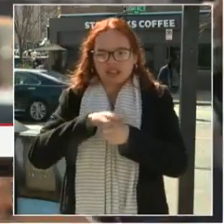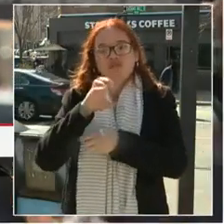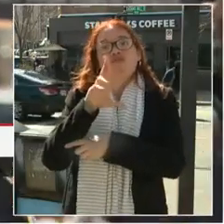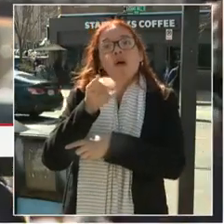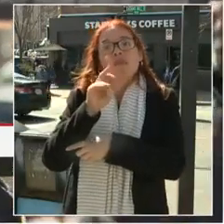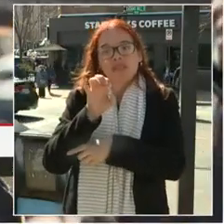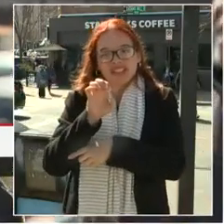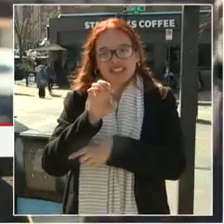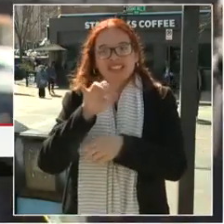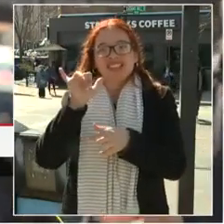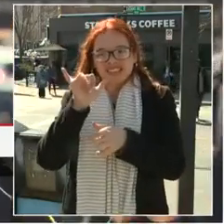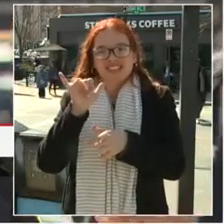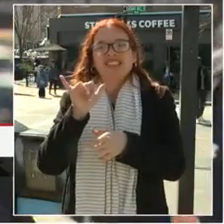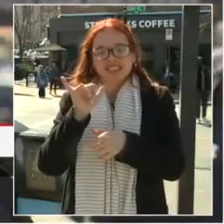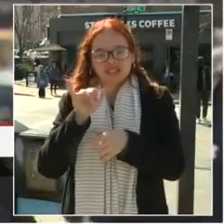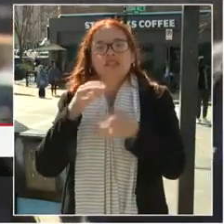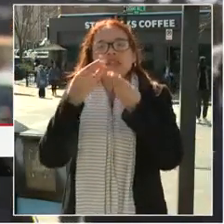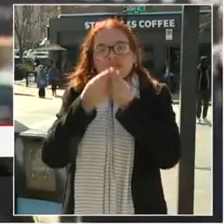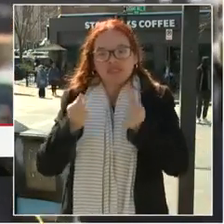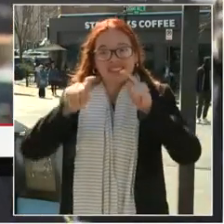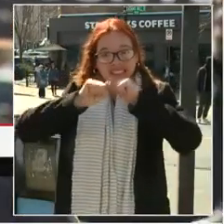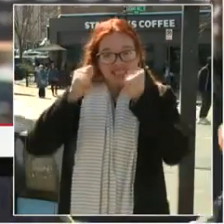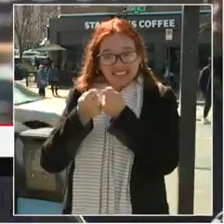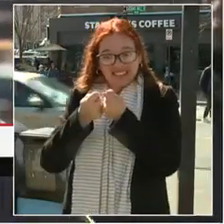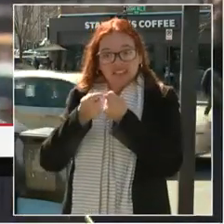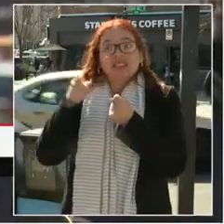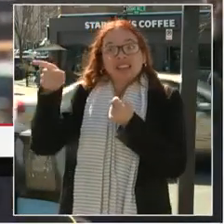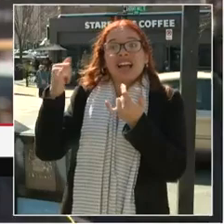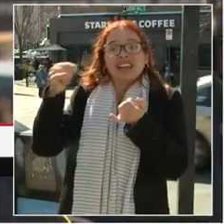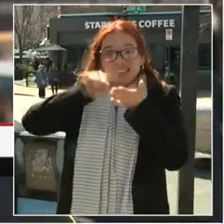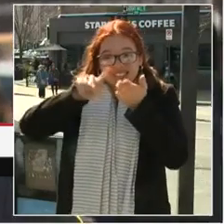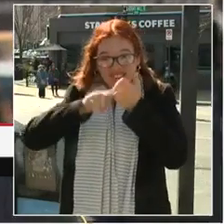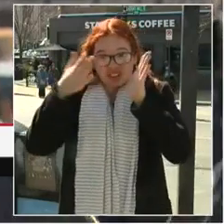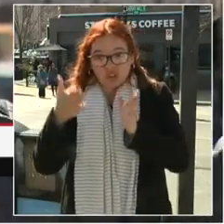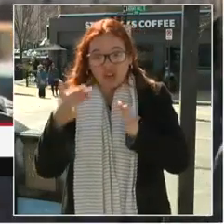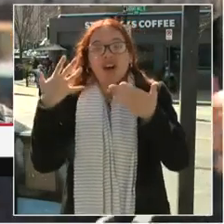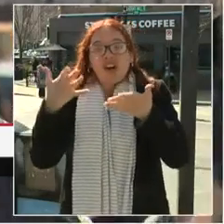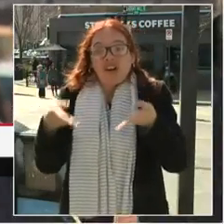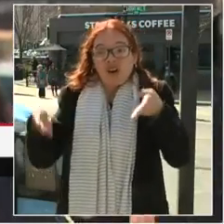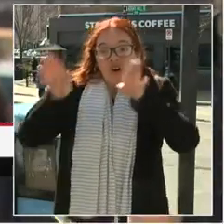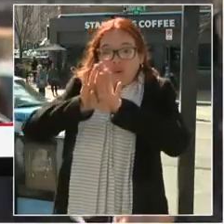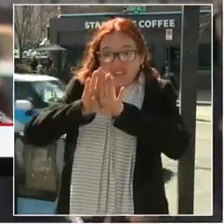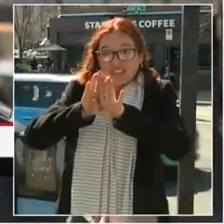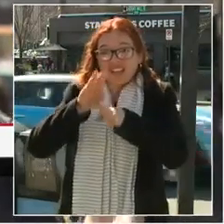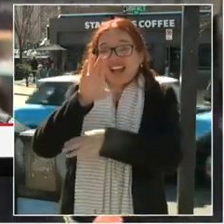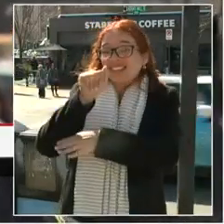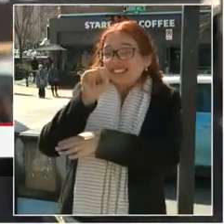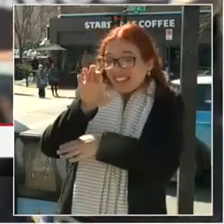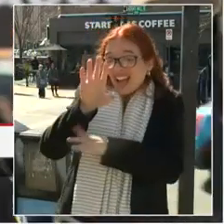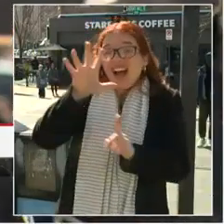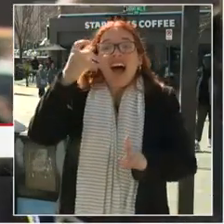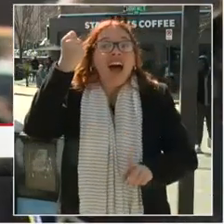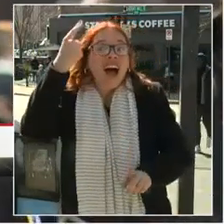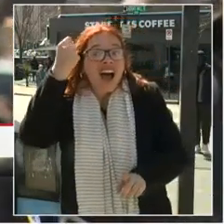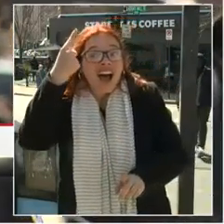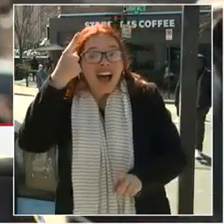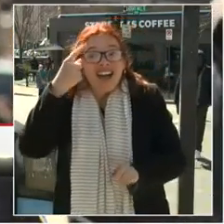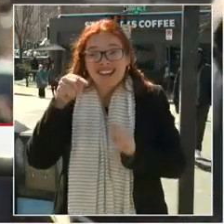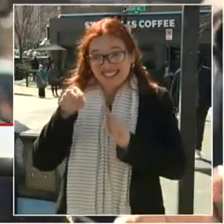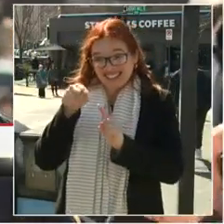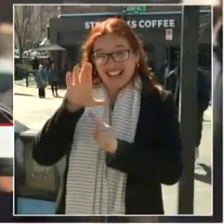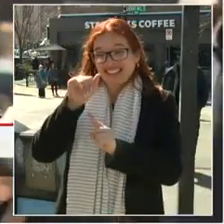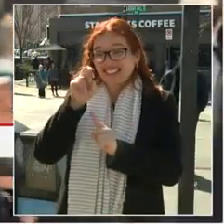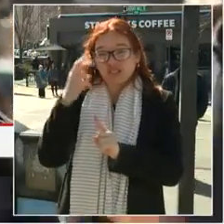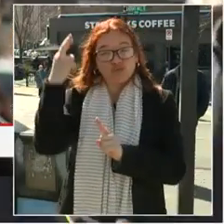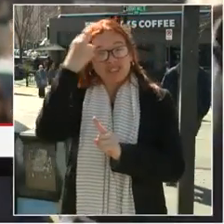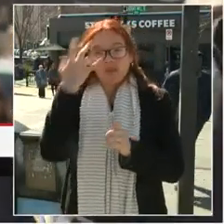with the detectives of 3D, were able to bring this case to closure, which in large part, those cases were in large part the reason why we're here today.